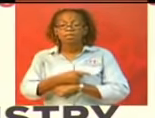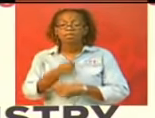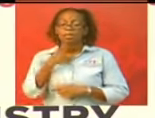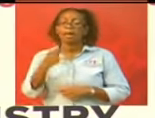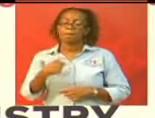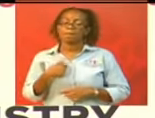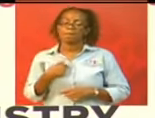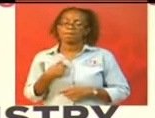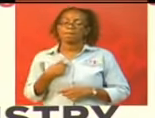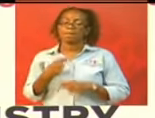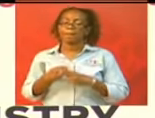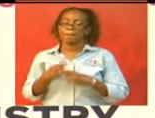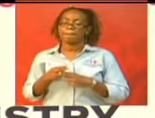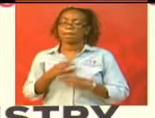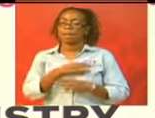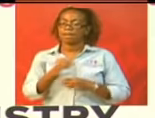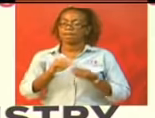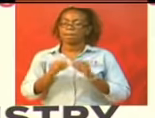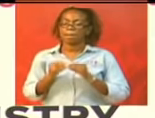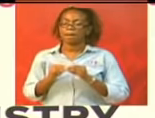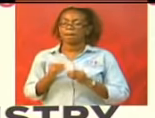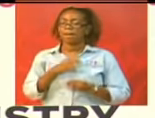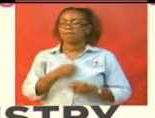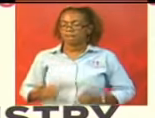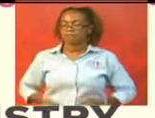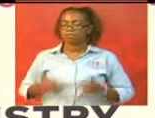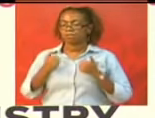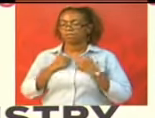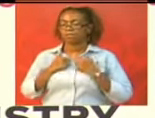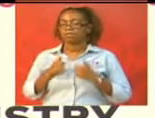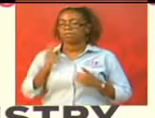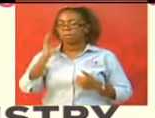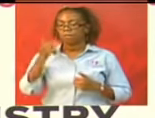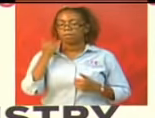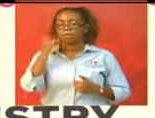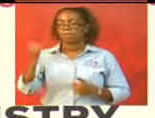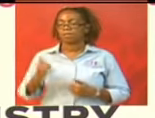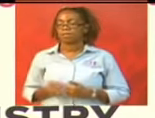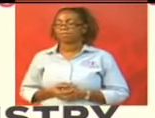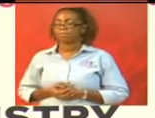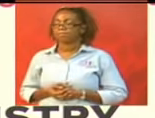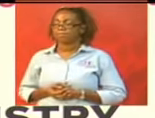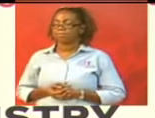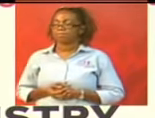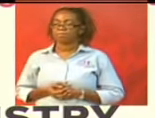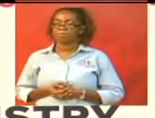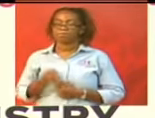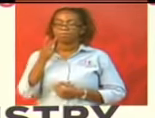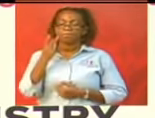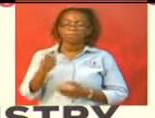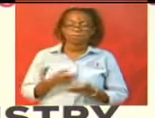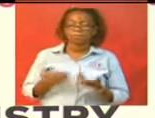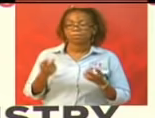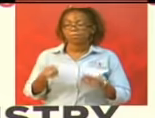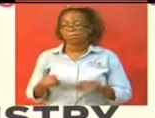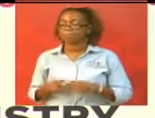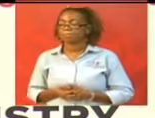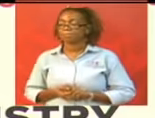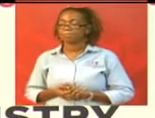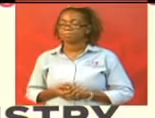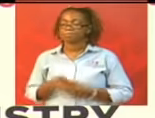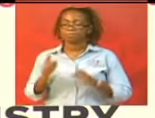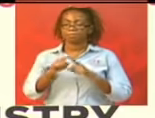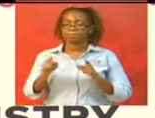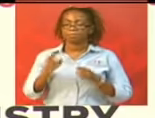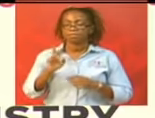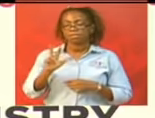can, and if possible, an address, so we can reach out to those persons and see what has happened in those instances. But generally, it is about 3 to